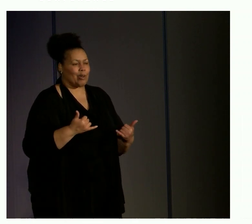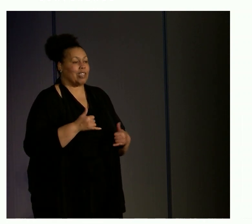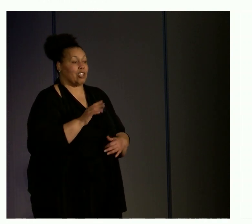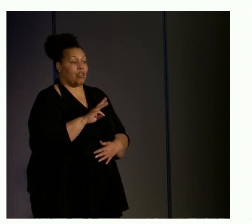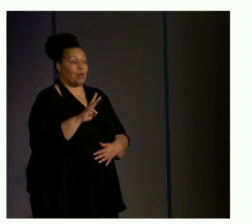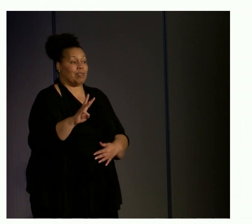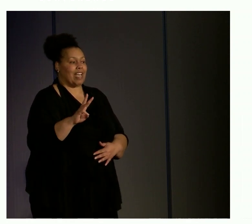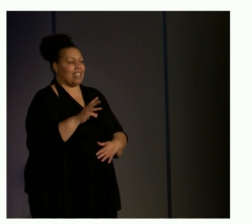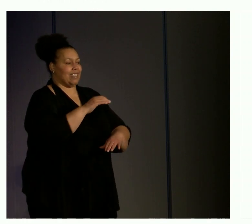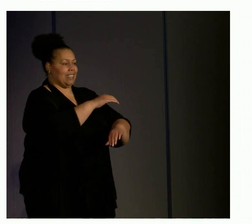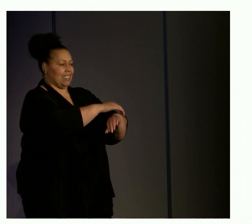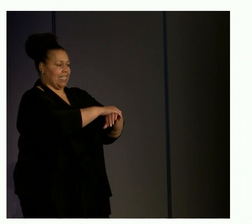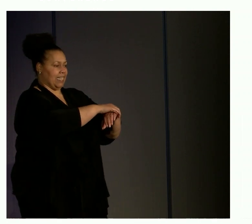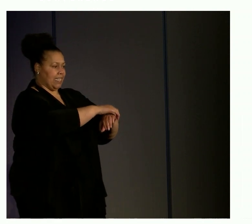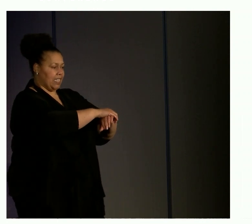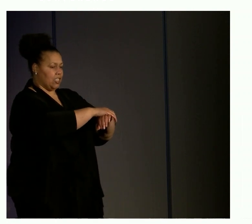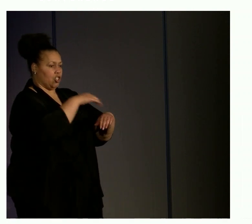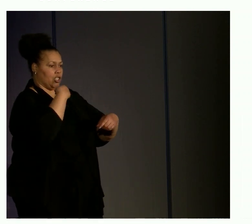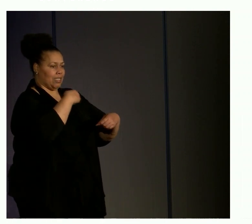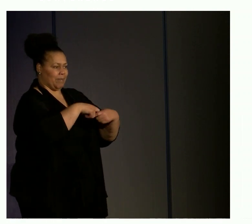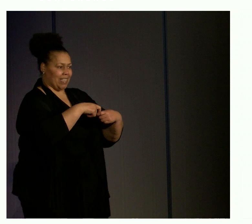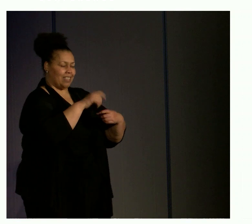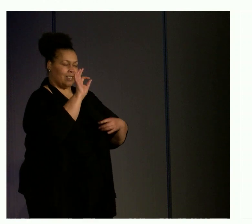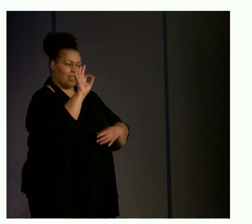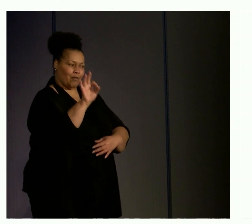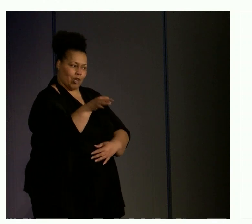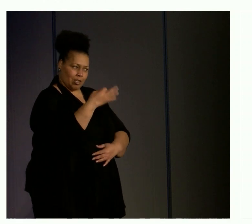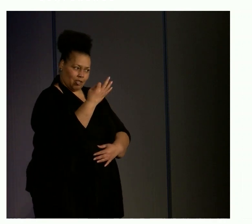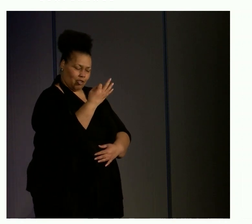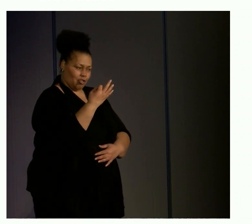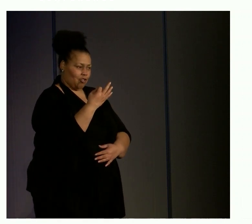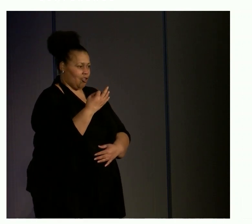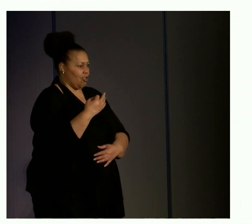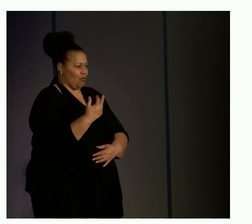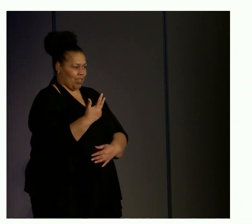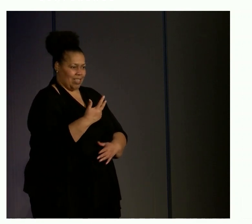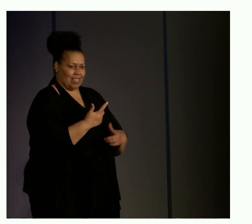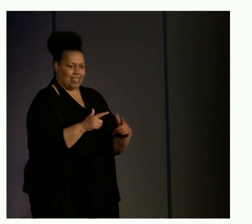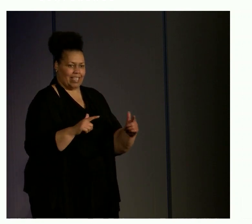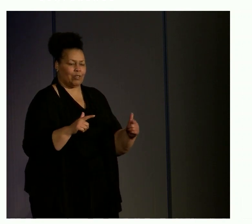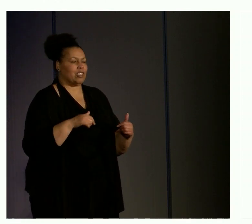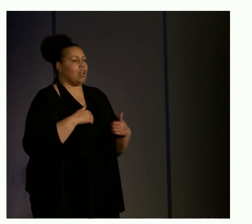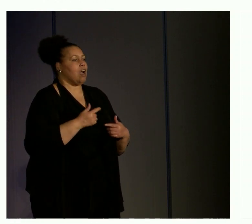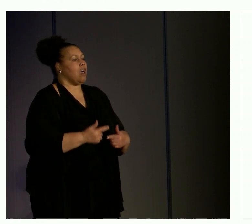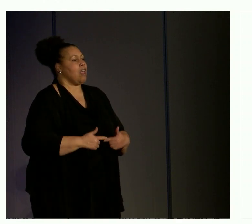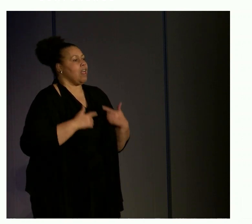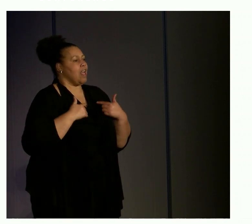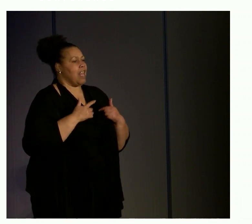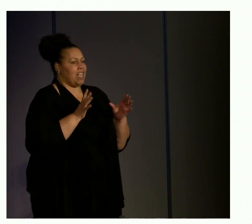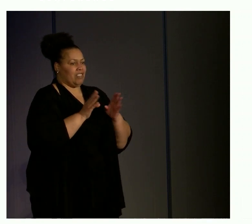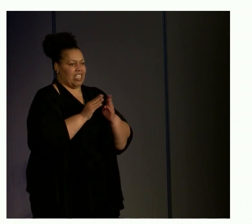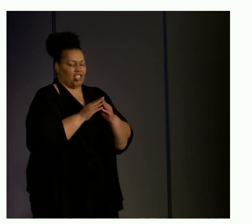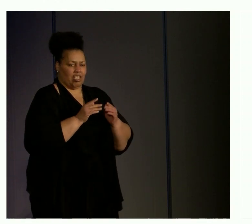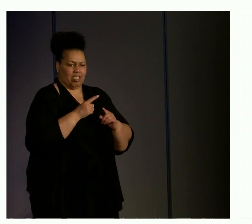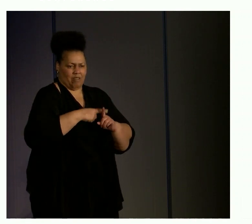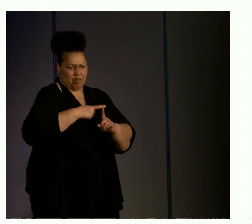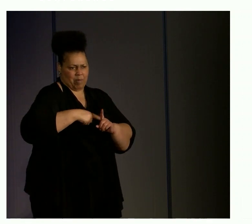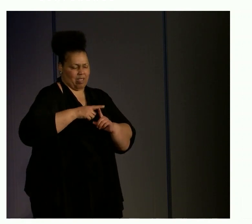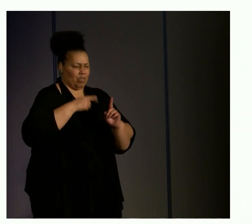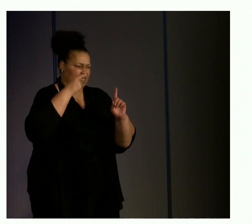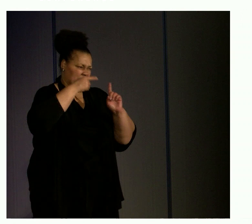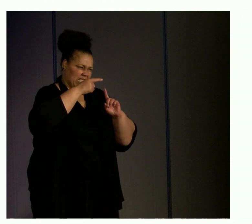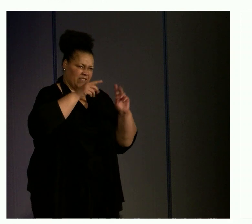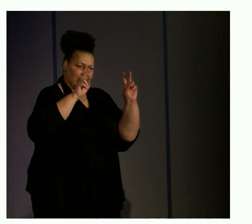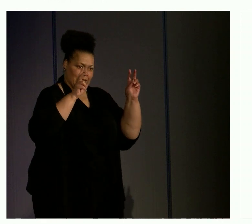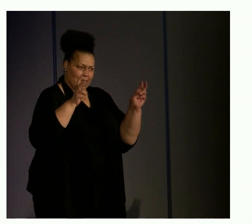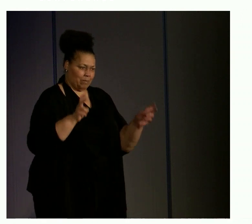It's in English, in Spanish, and in French. We also have monthly live session with specific topics about Braille